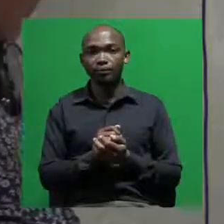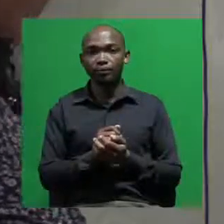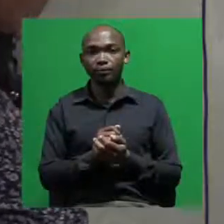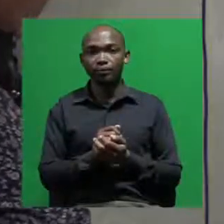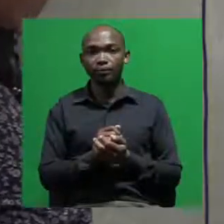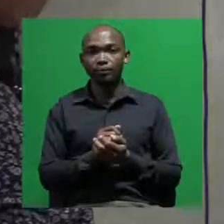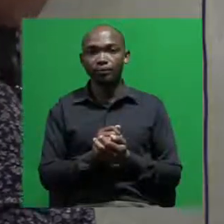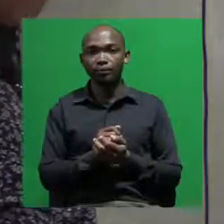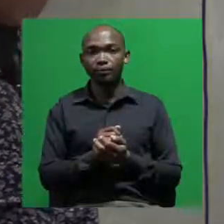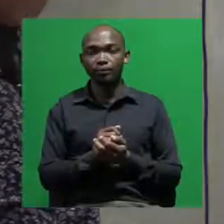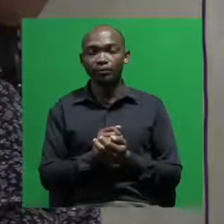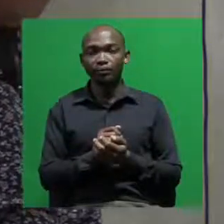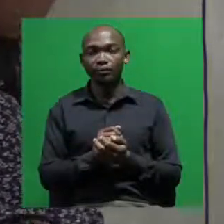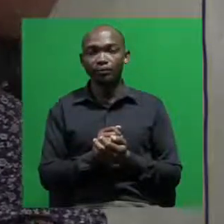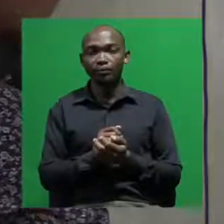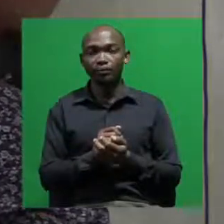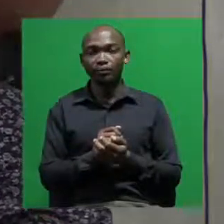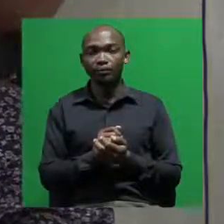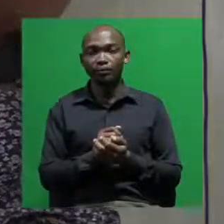of